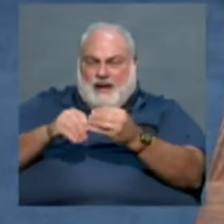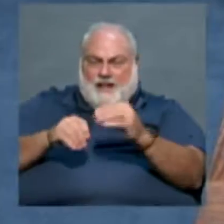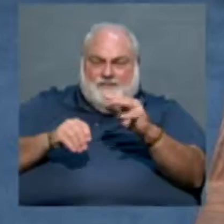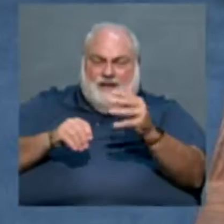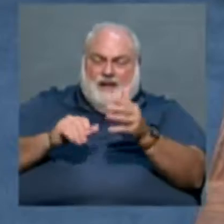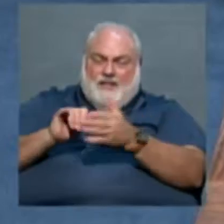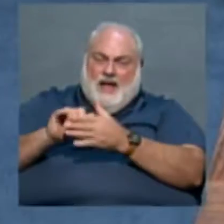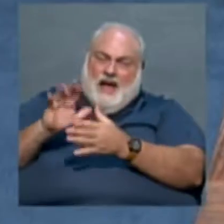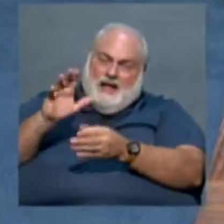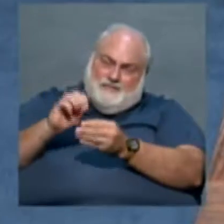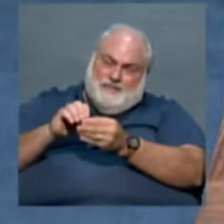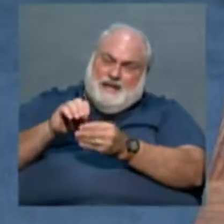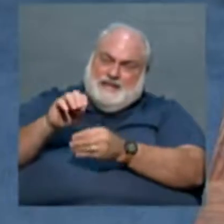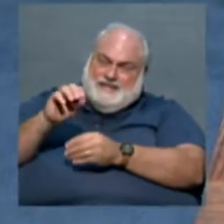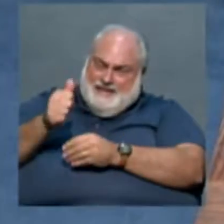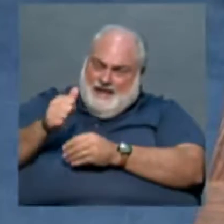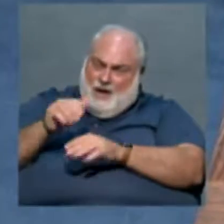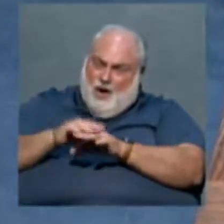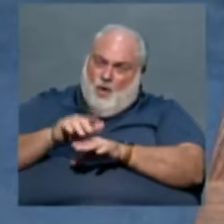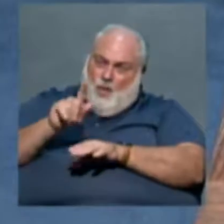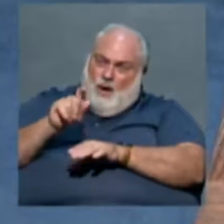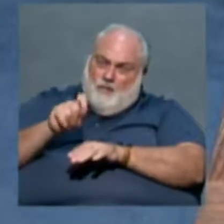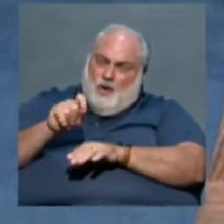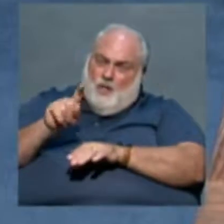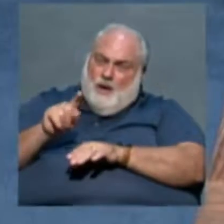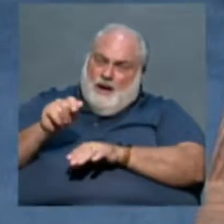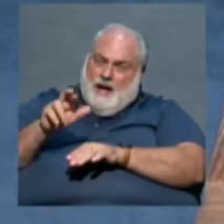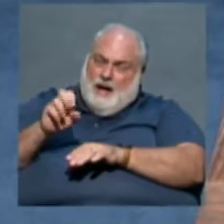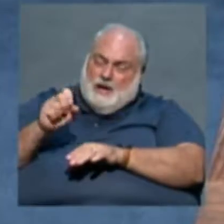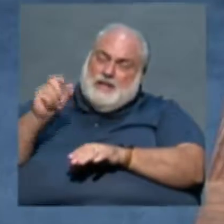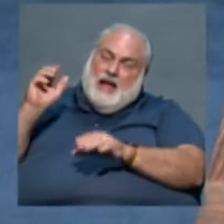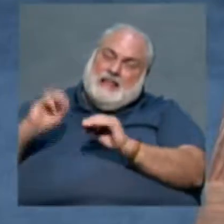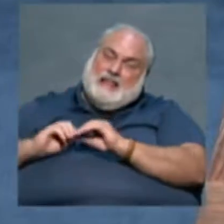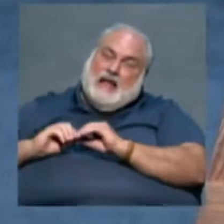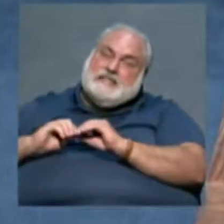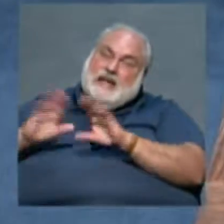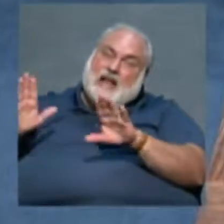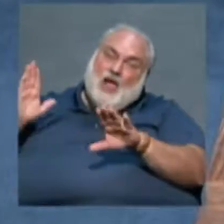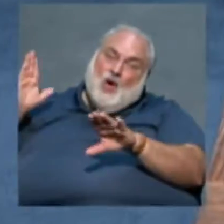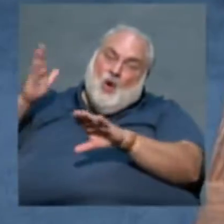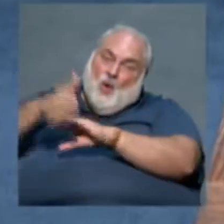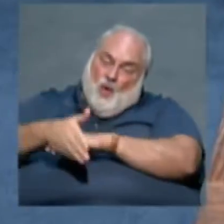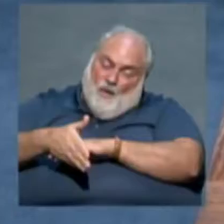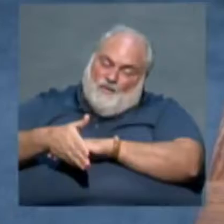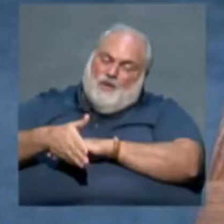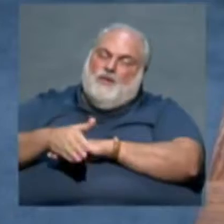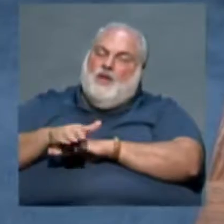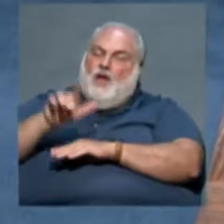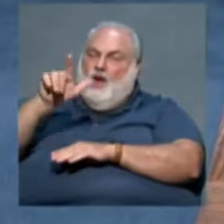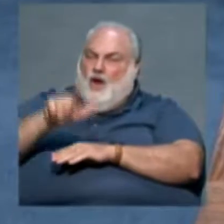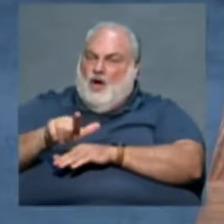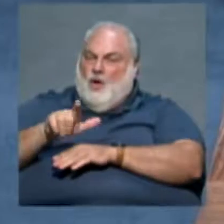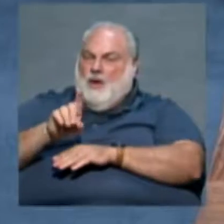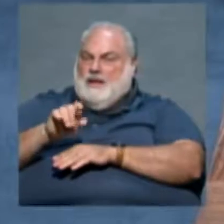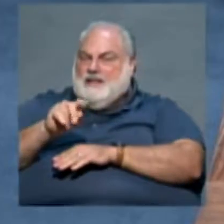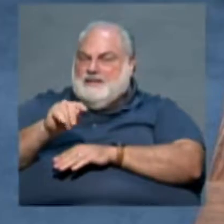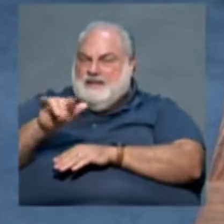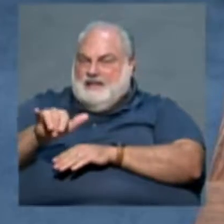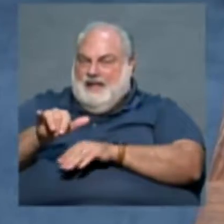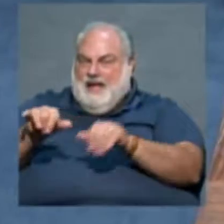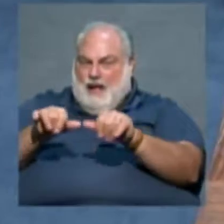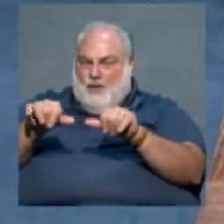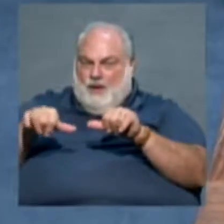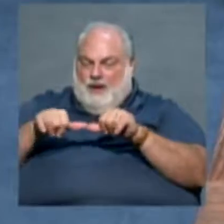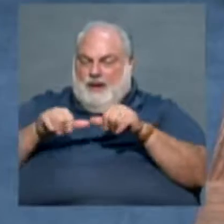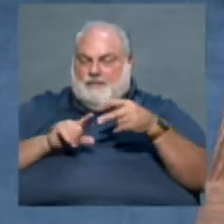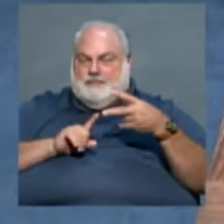10 units on 1.1 acres. That's clearly well over what should be in a low-density residential area.